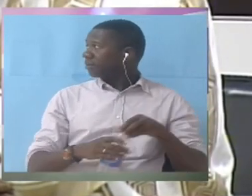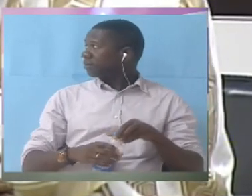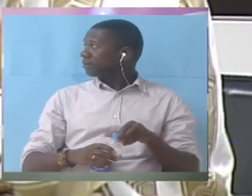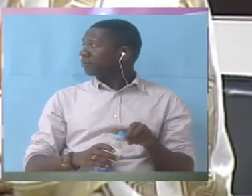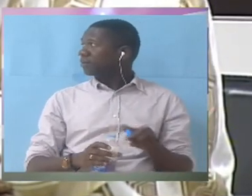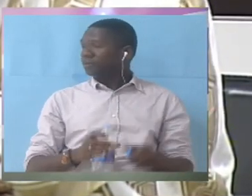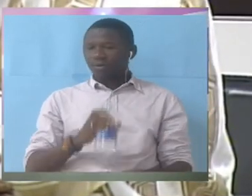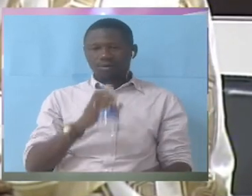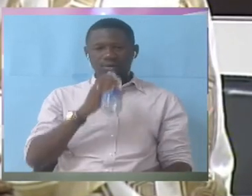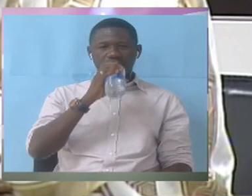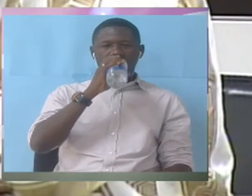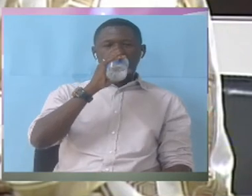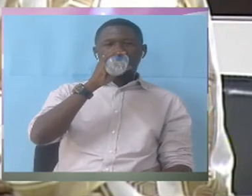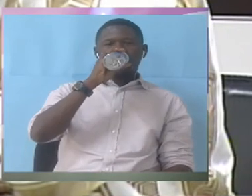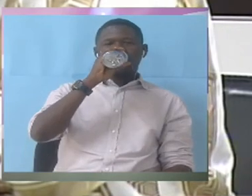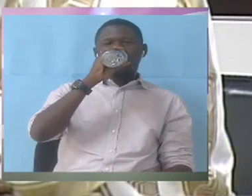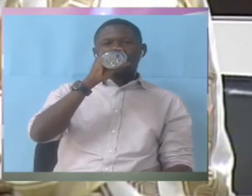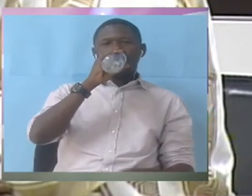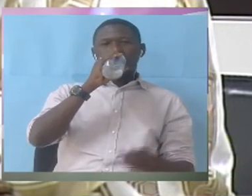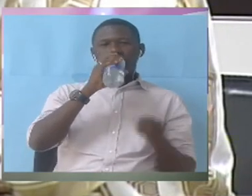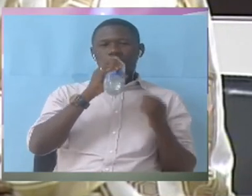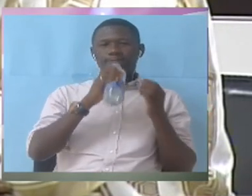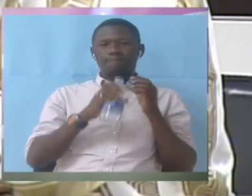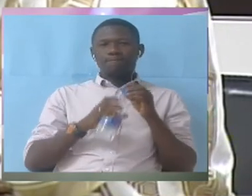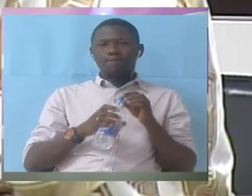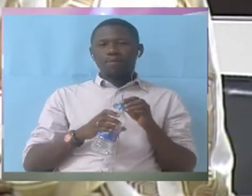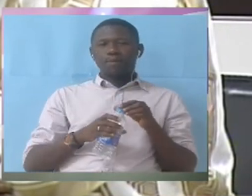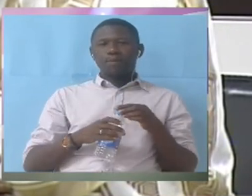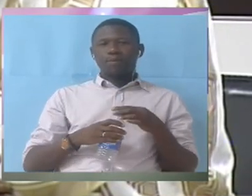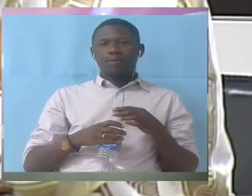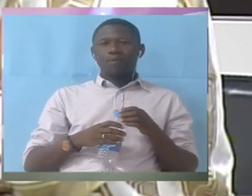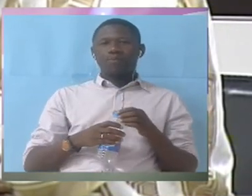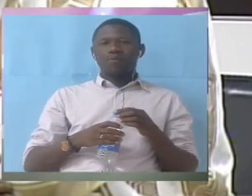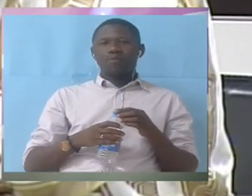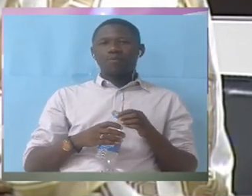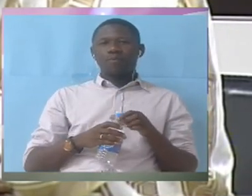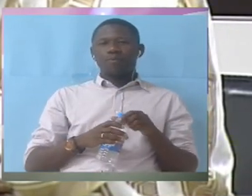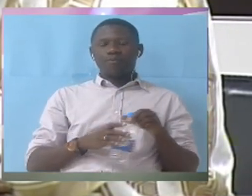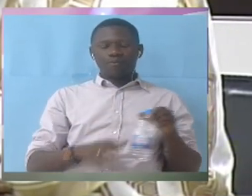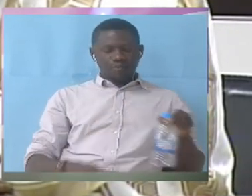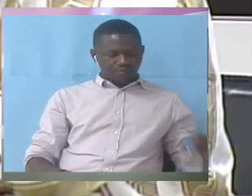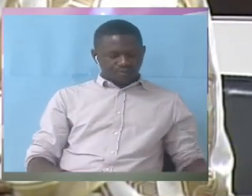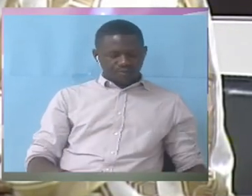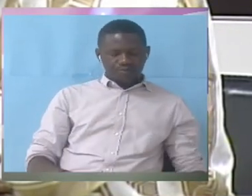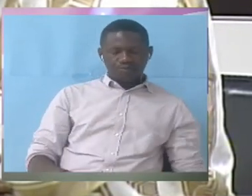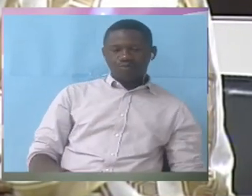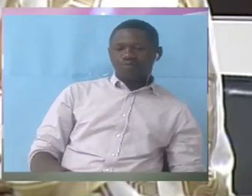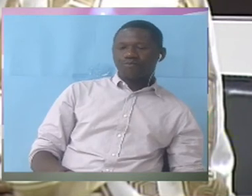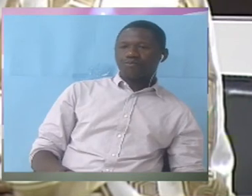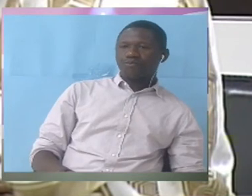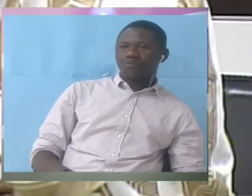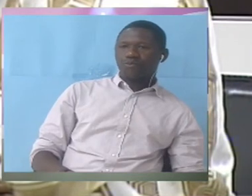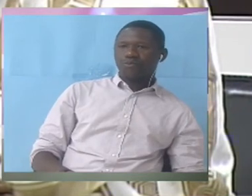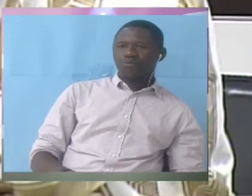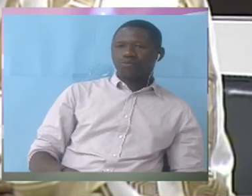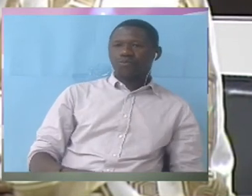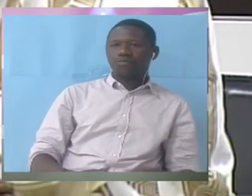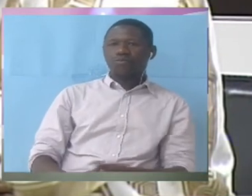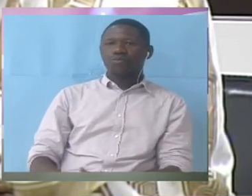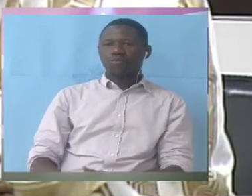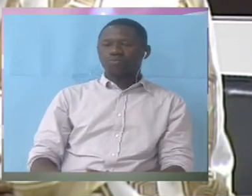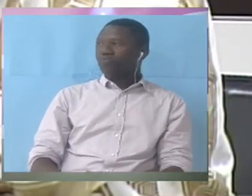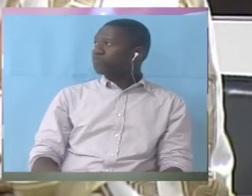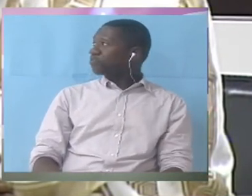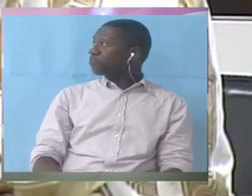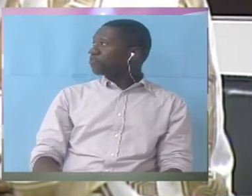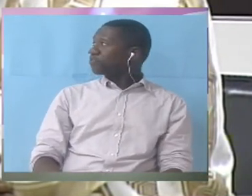That's a very interesting question. Ñiko don di sonal diko jox extra duties bimu joge gendarme ñew army fek